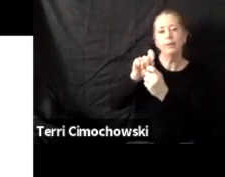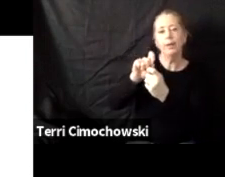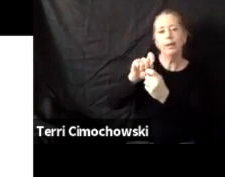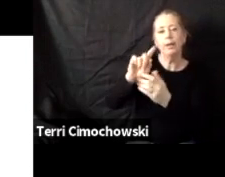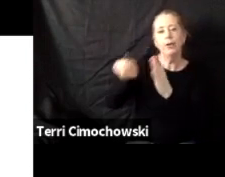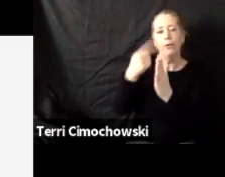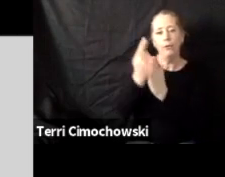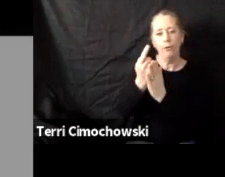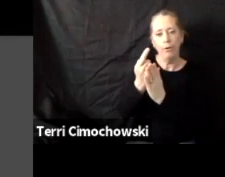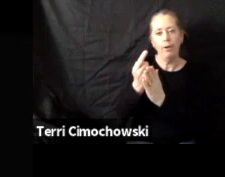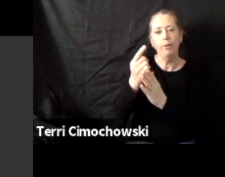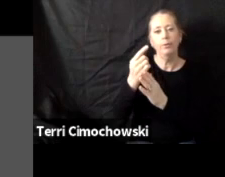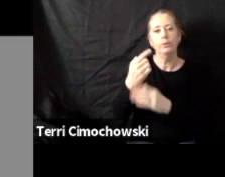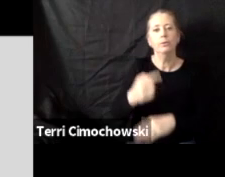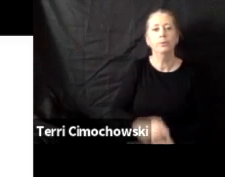basis.